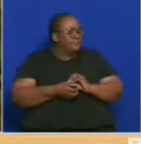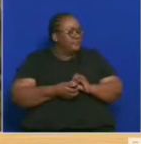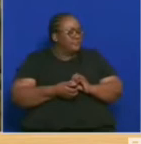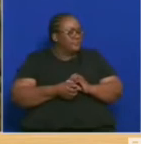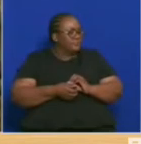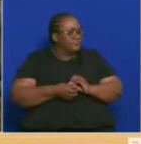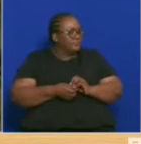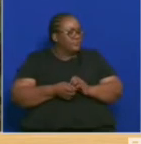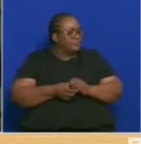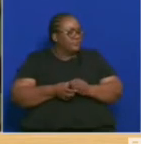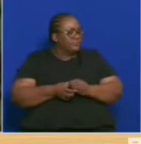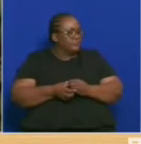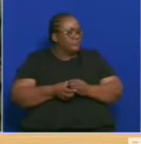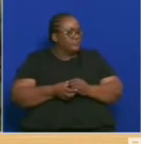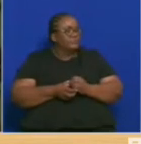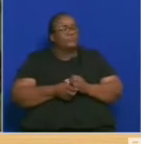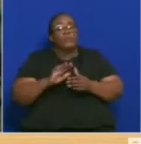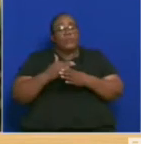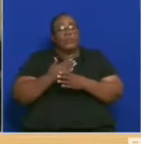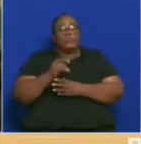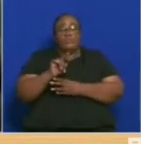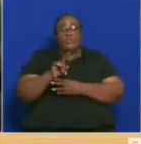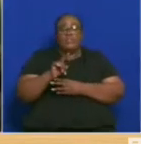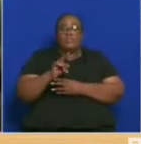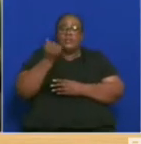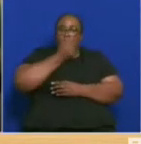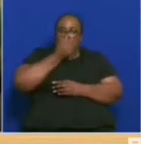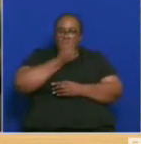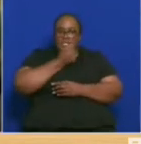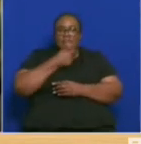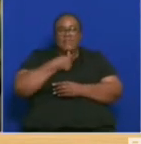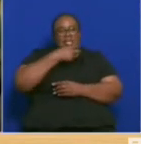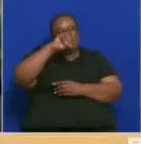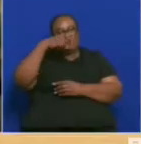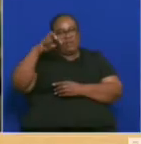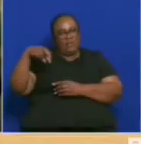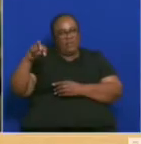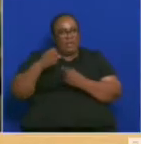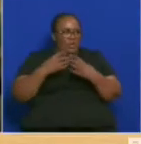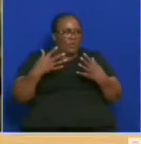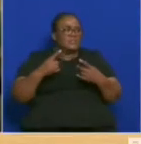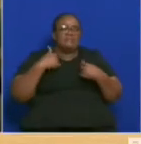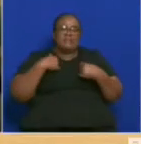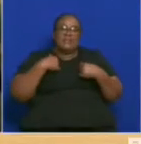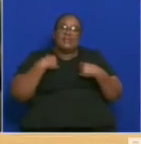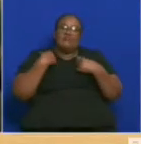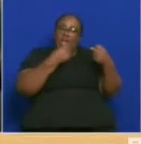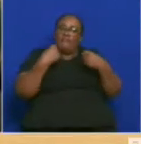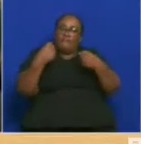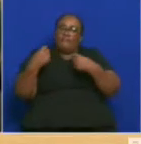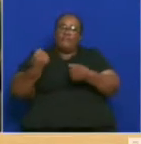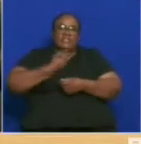as I said, that I travel a lot and I drive myself, and you compile everything on your own. So I couldn't put